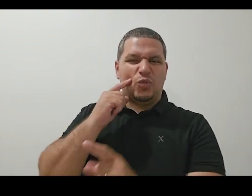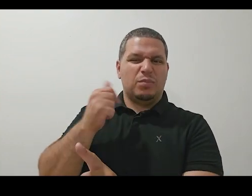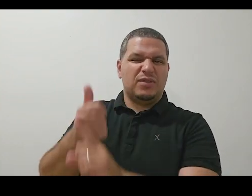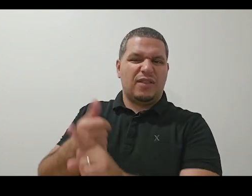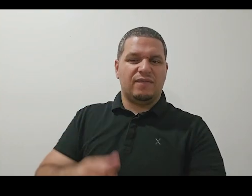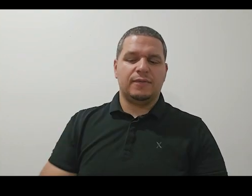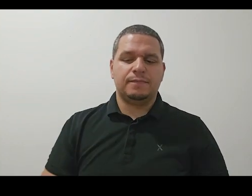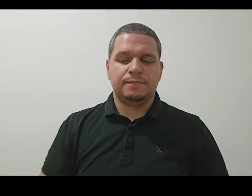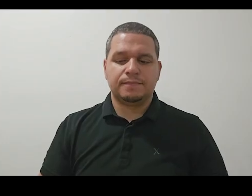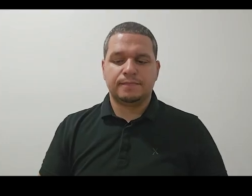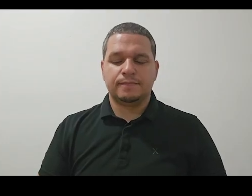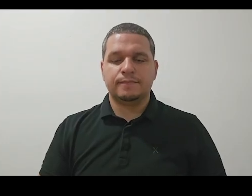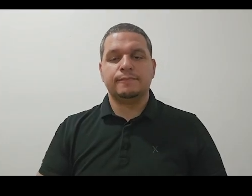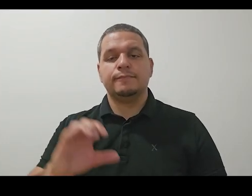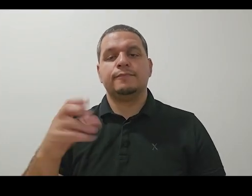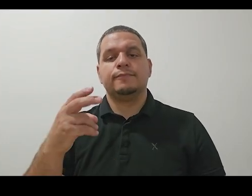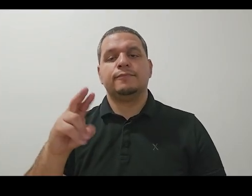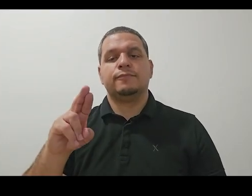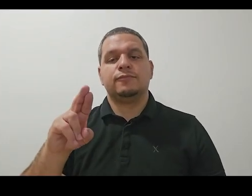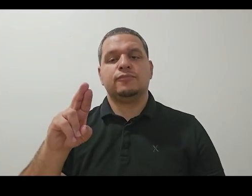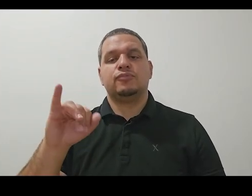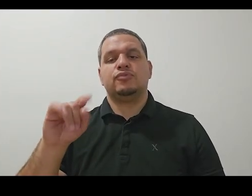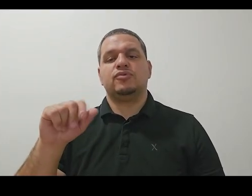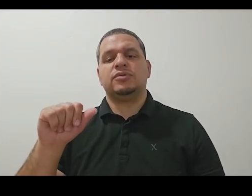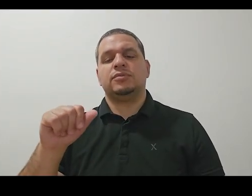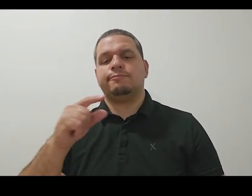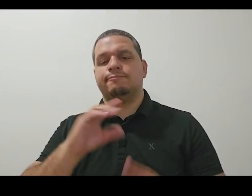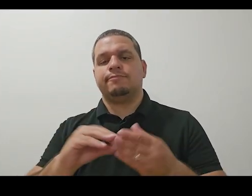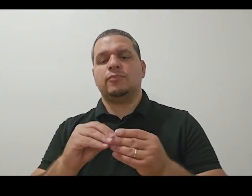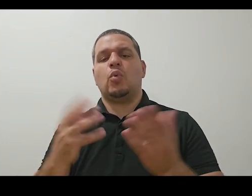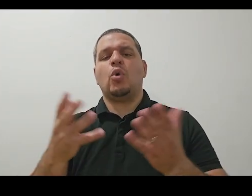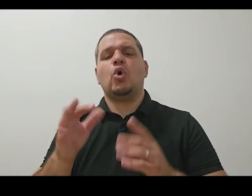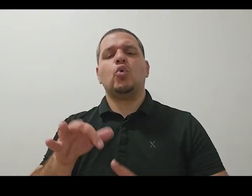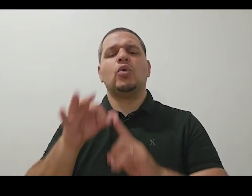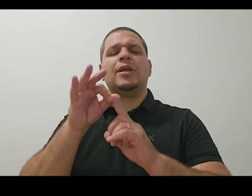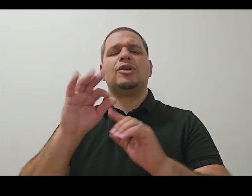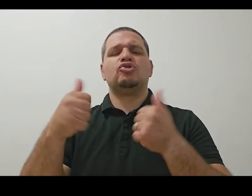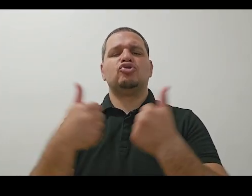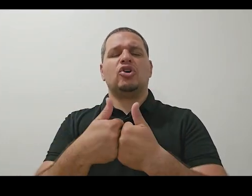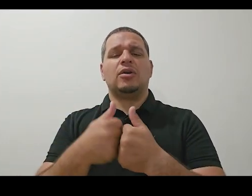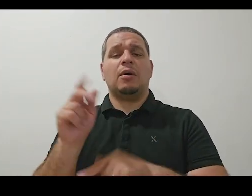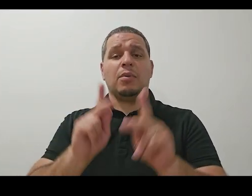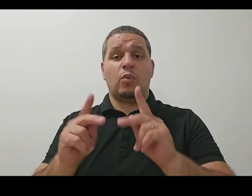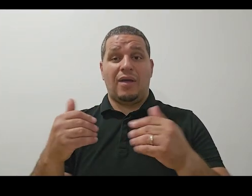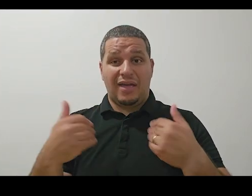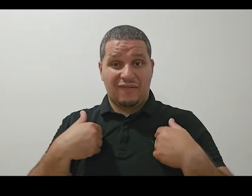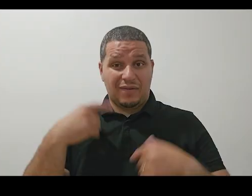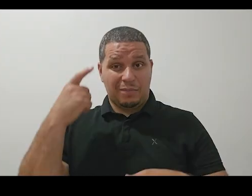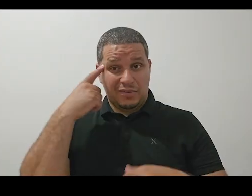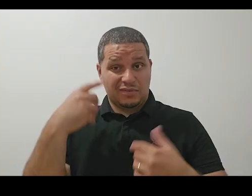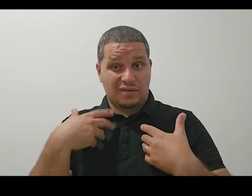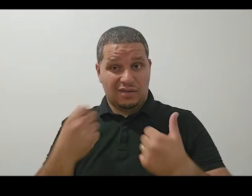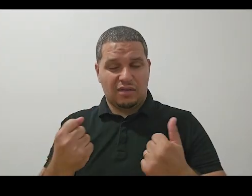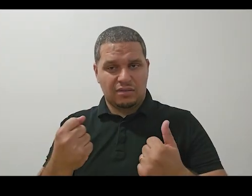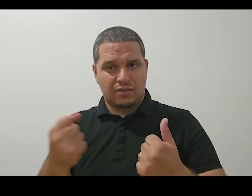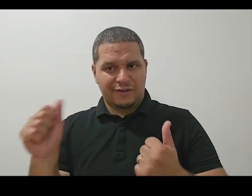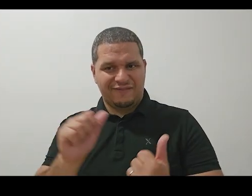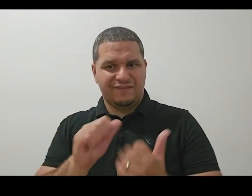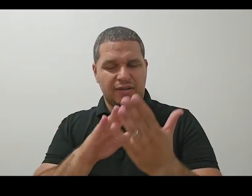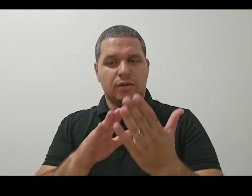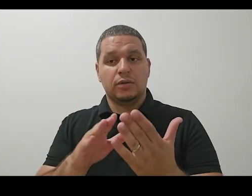themselves. Okay, so what unique challenges do people with mental health disabilities face when trying to